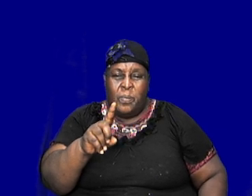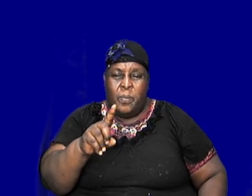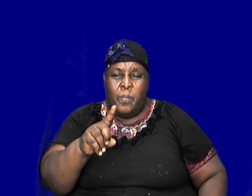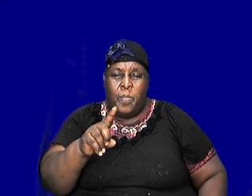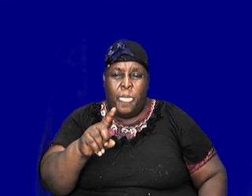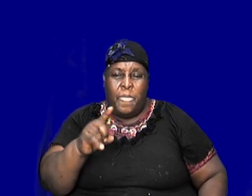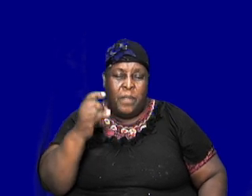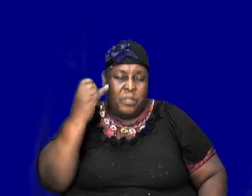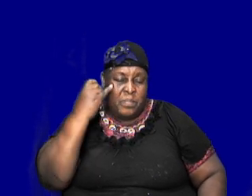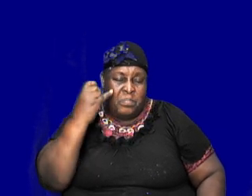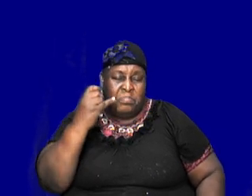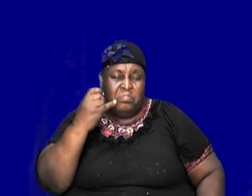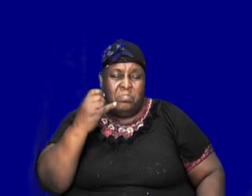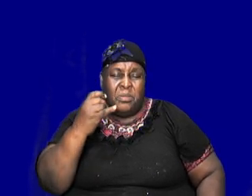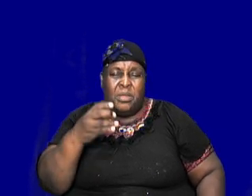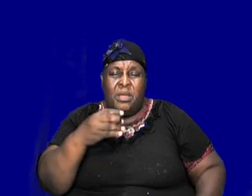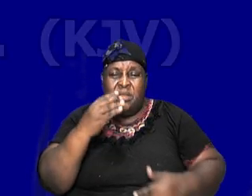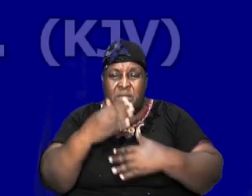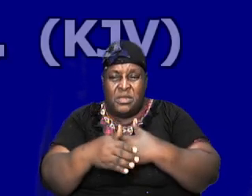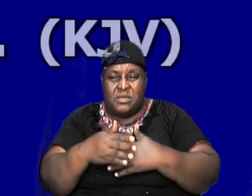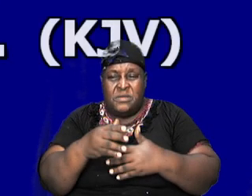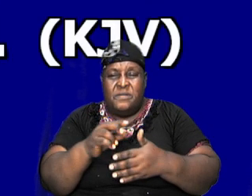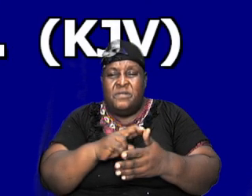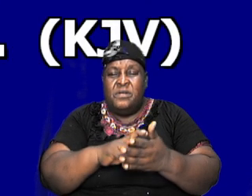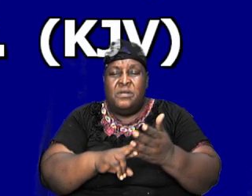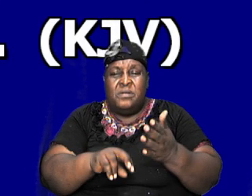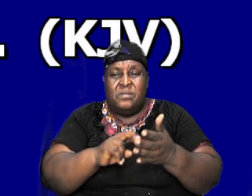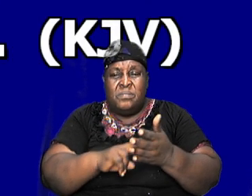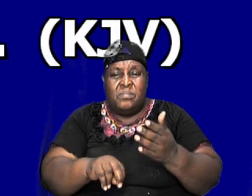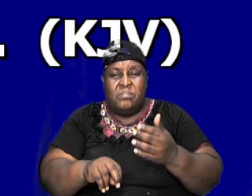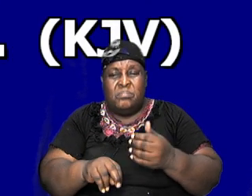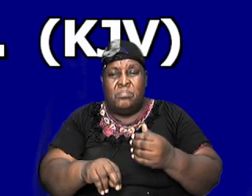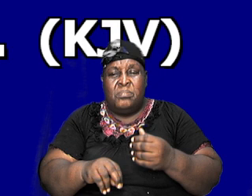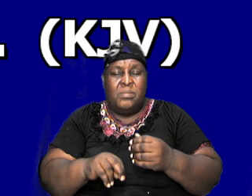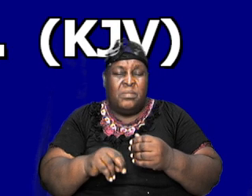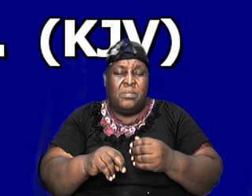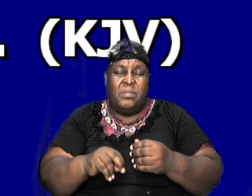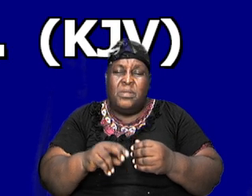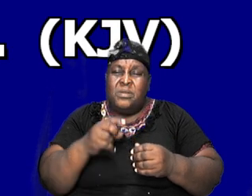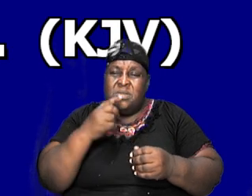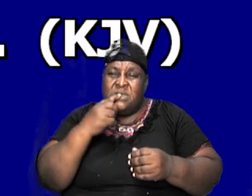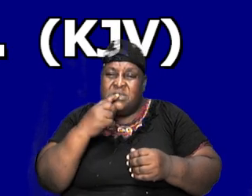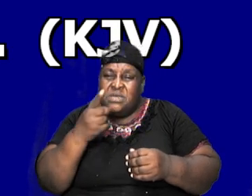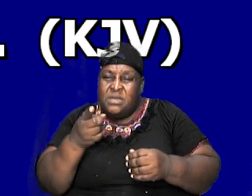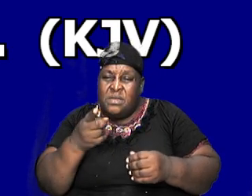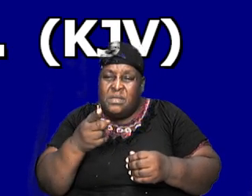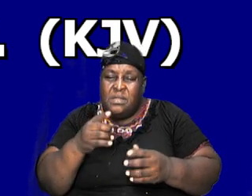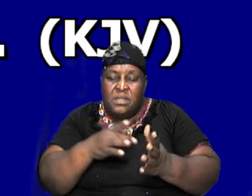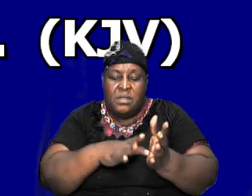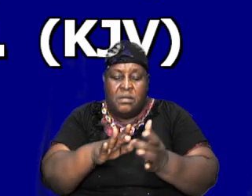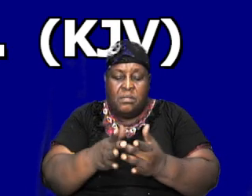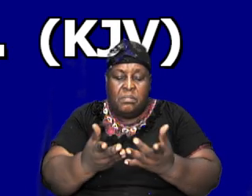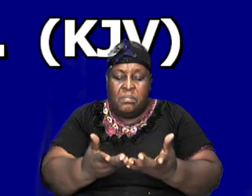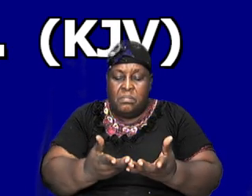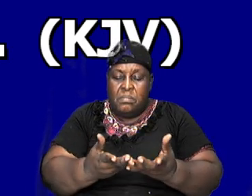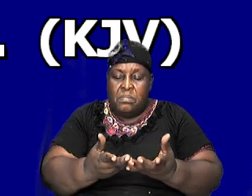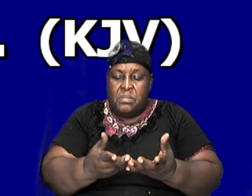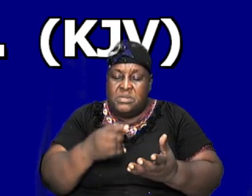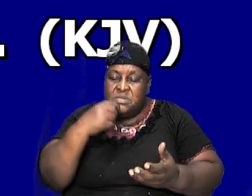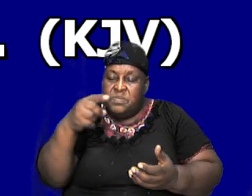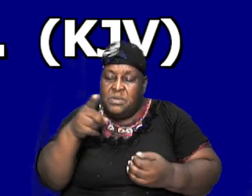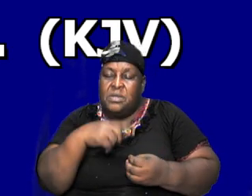the next verse, it will become abundantly clear that the Bible is talking about a numerical